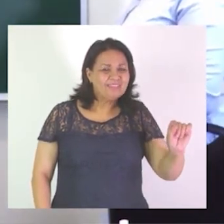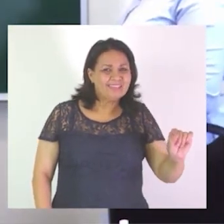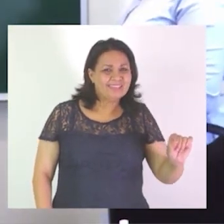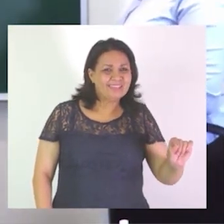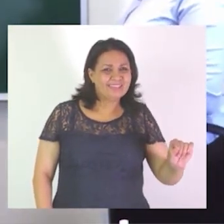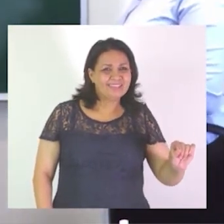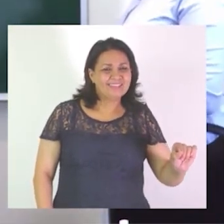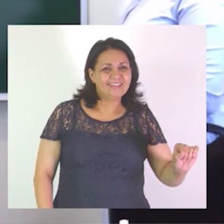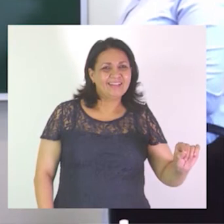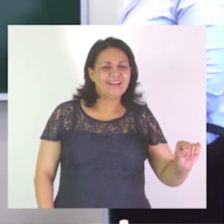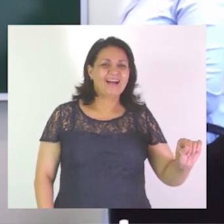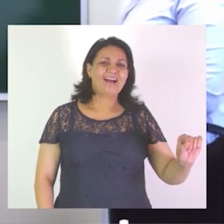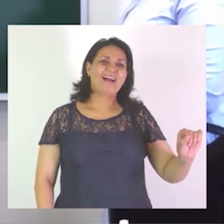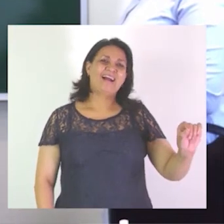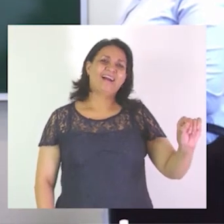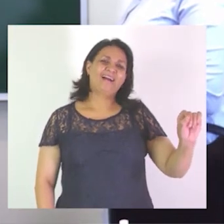And